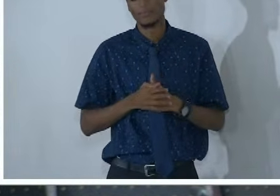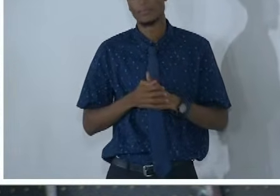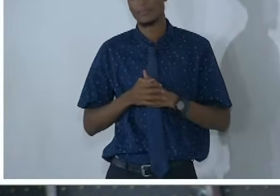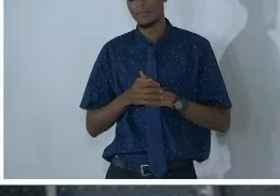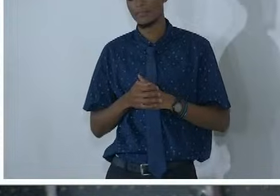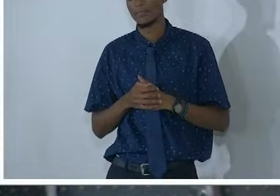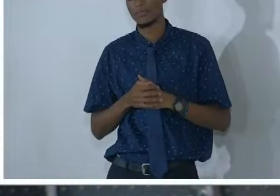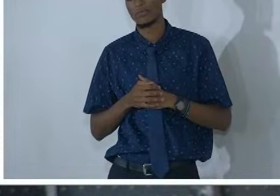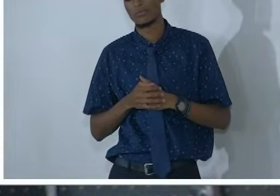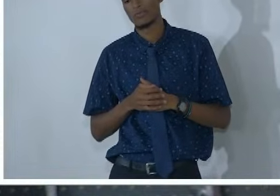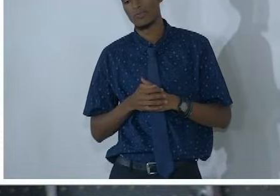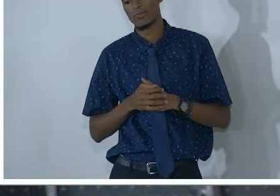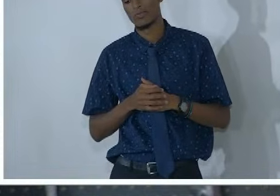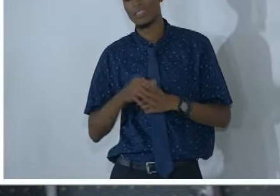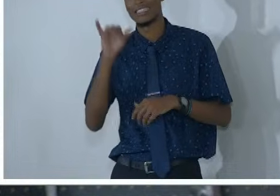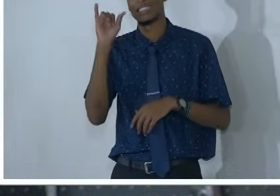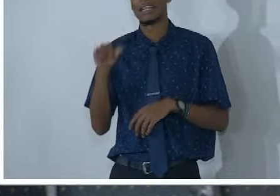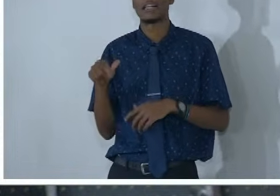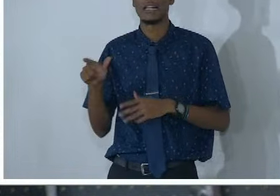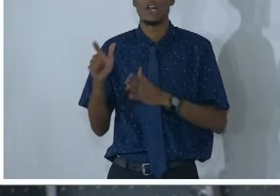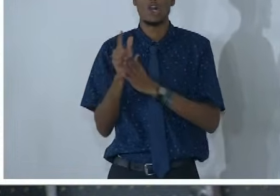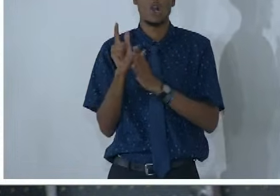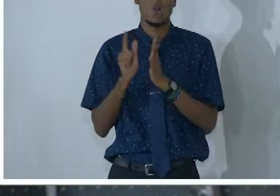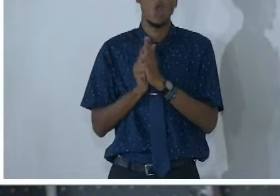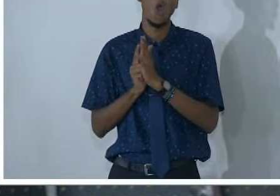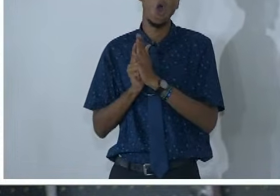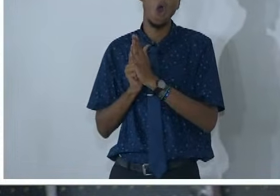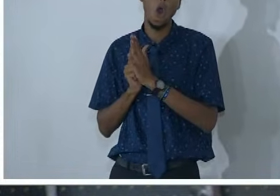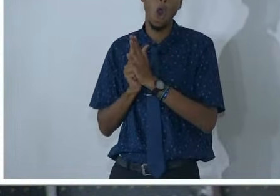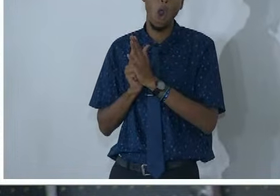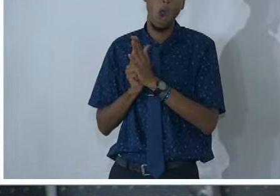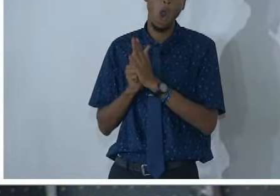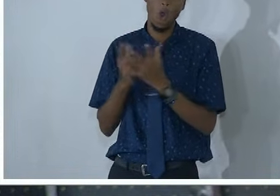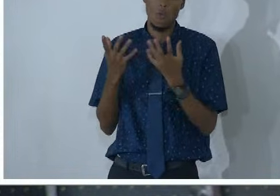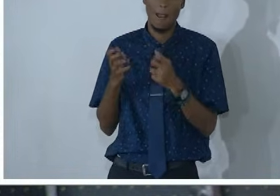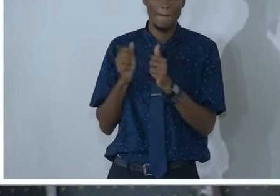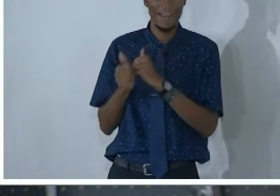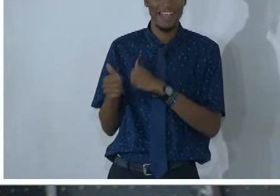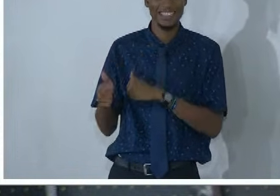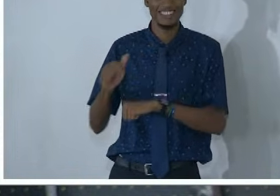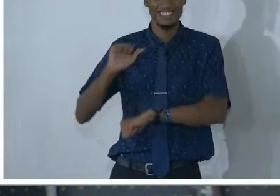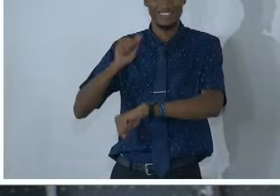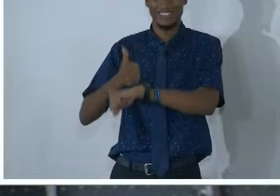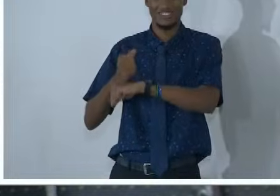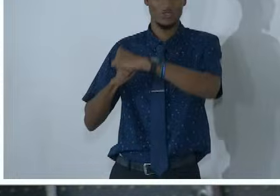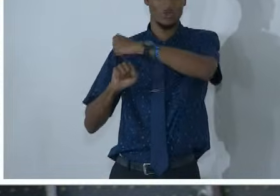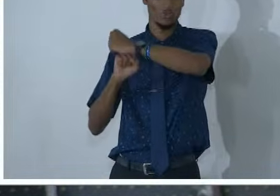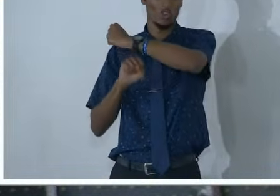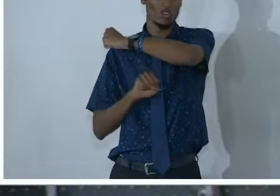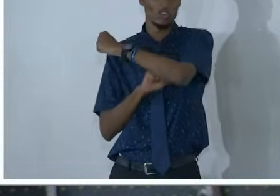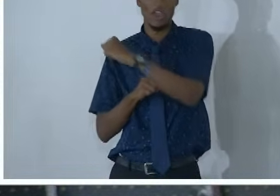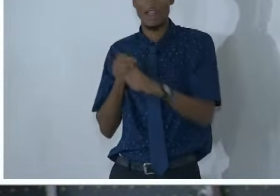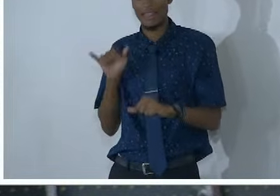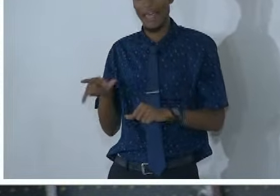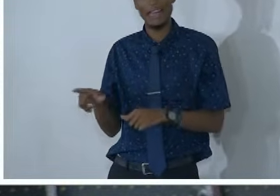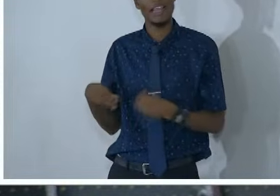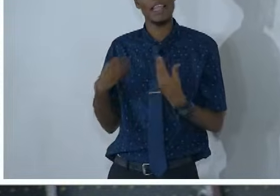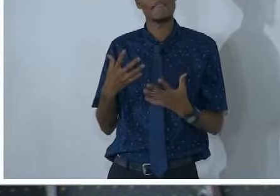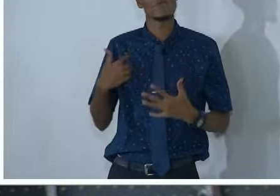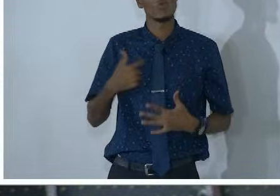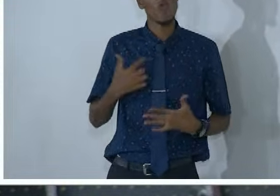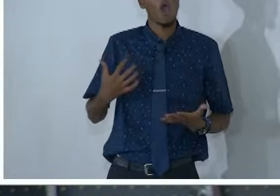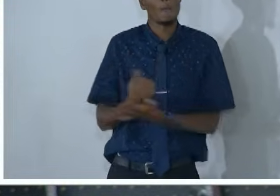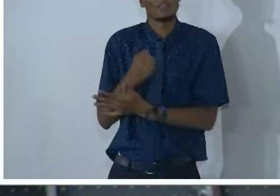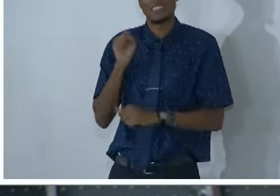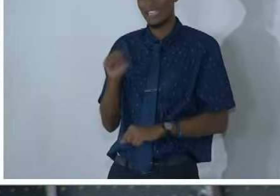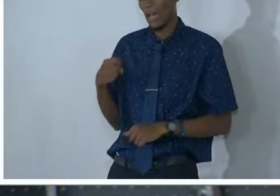Because of how the bill is structured, it allows an opportunity to deal with these issues early at the